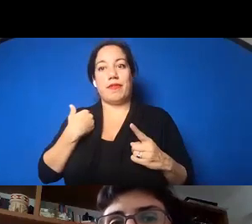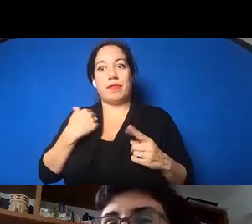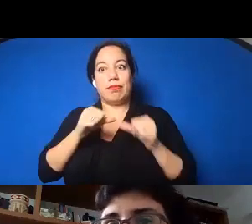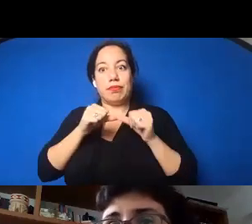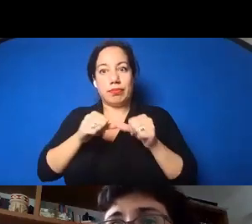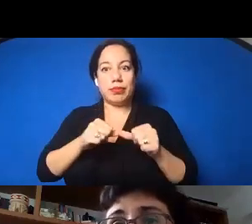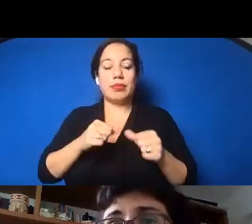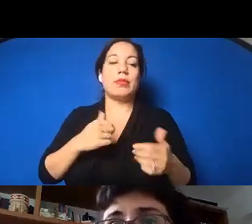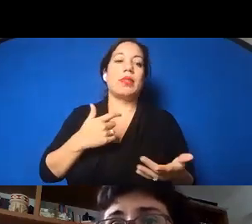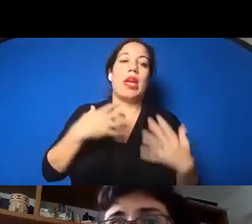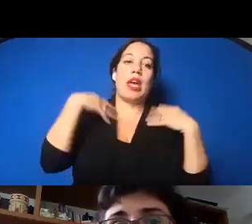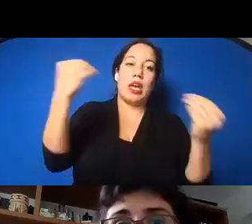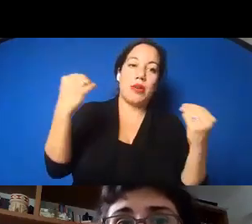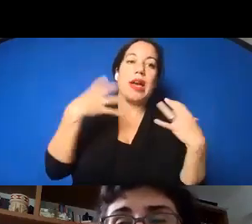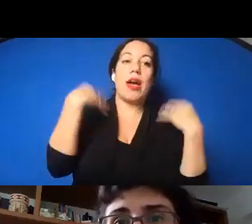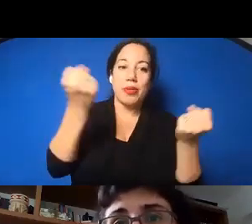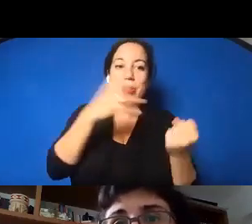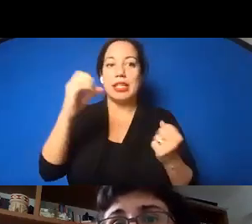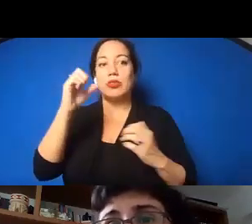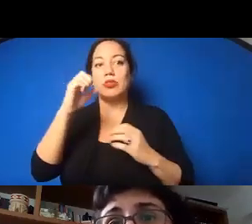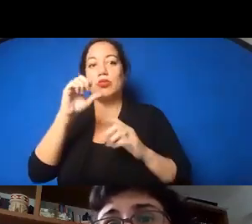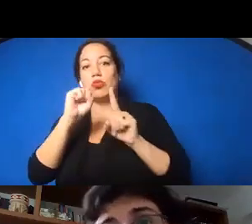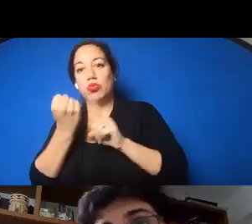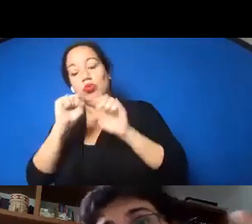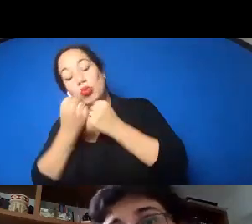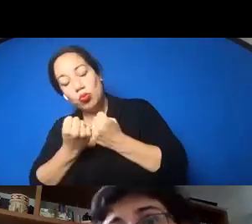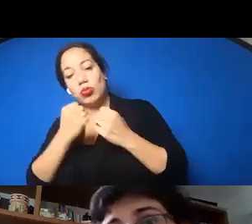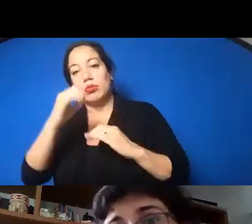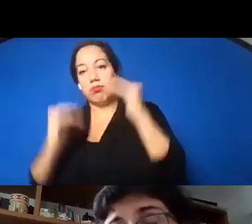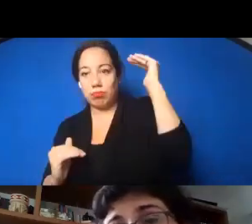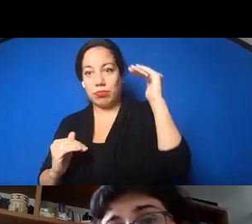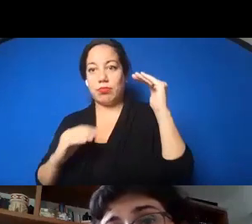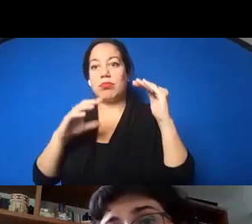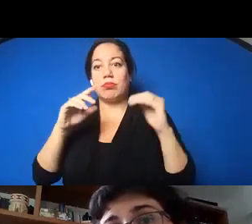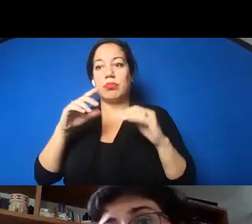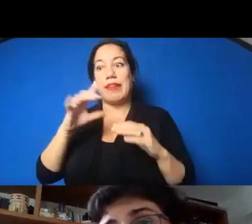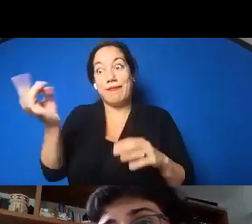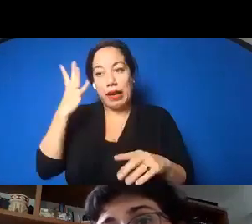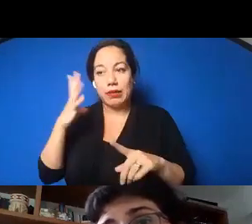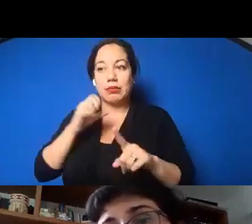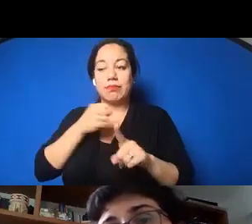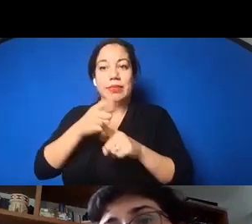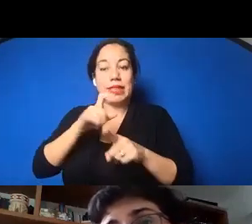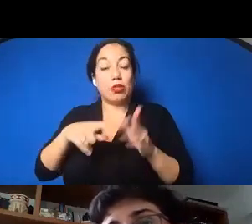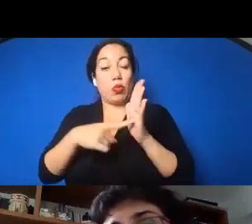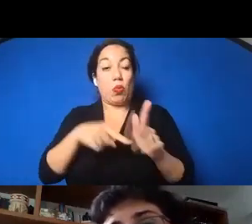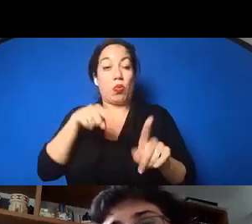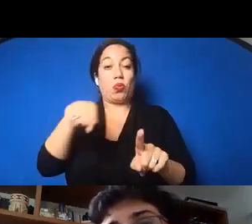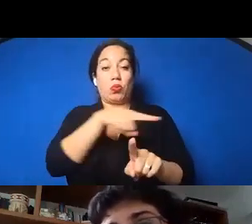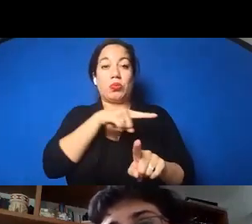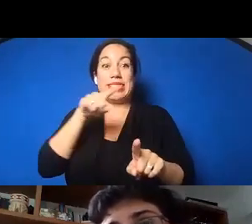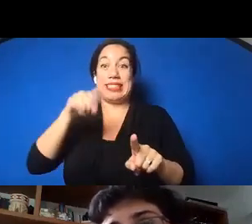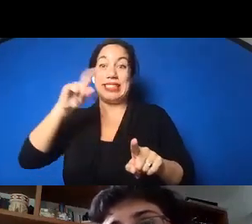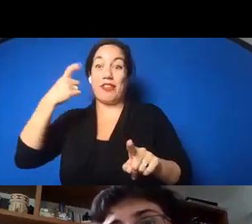and social inequality and violence and injustice that in the context emerges And actually this government right now,